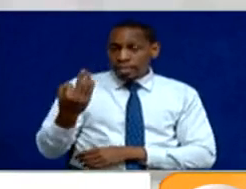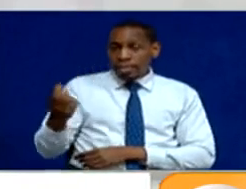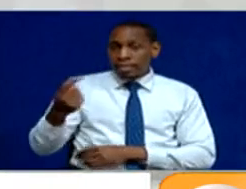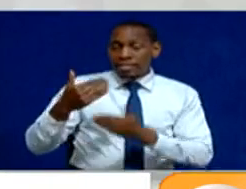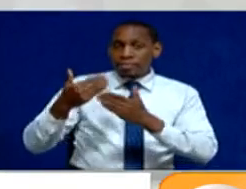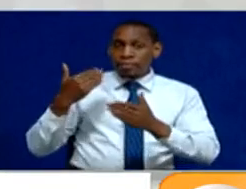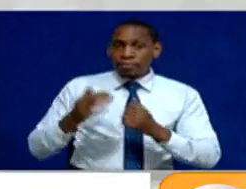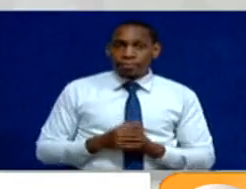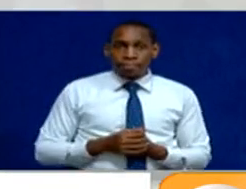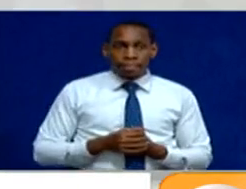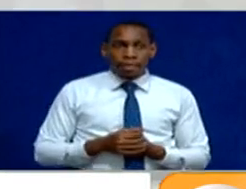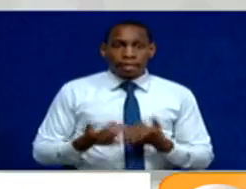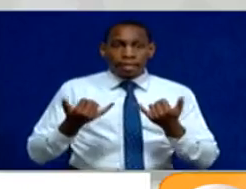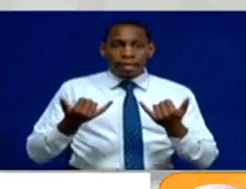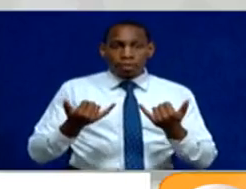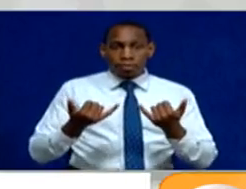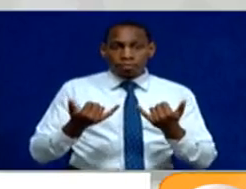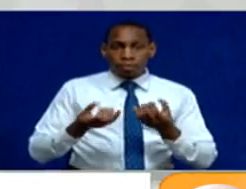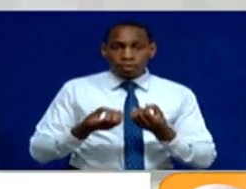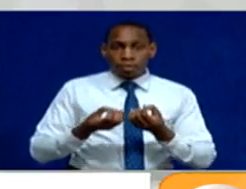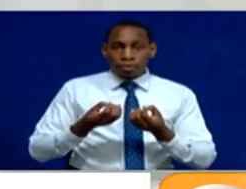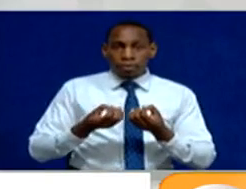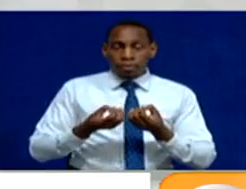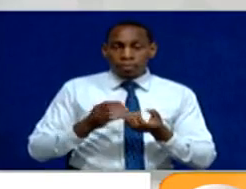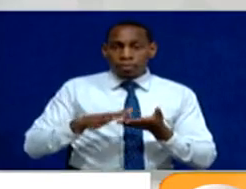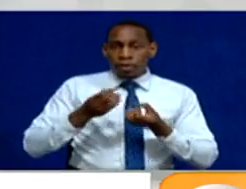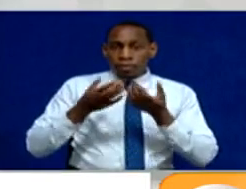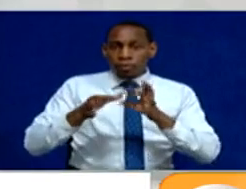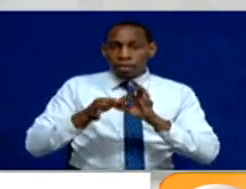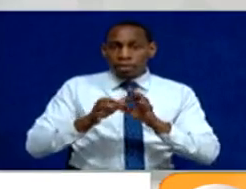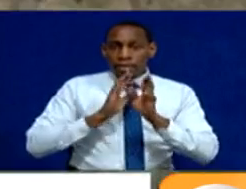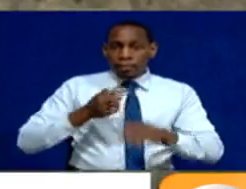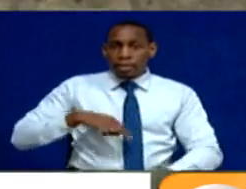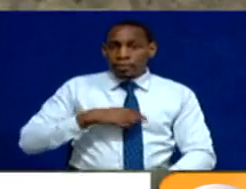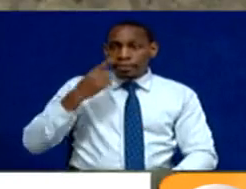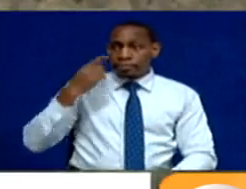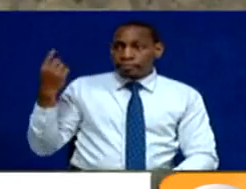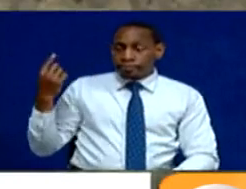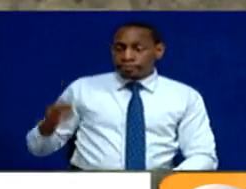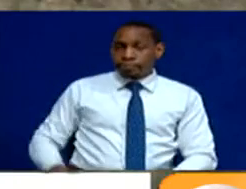3 months ago. Let's get more from our very own Hassan Mugambi.